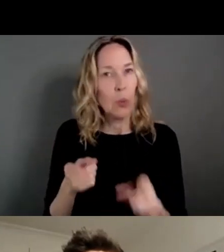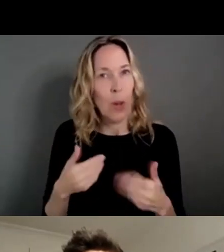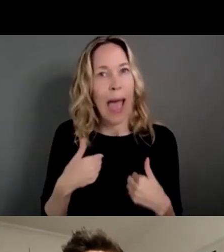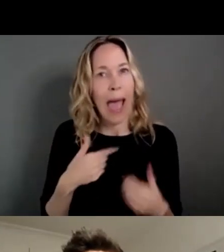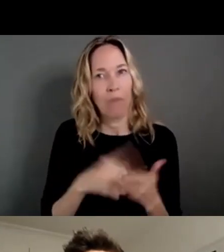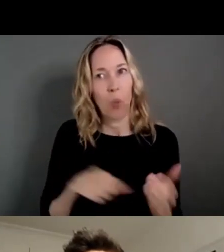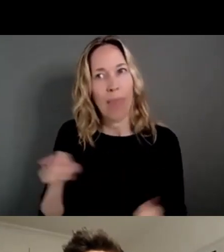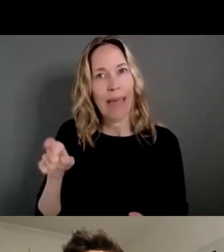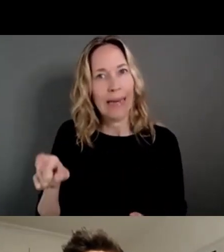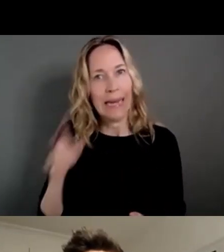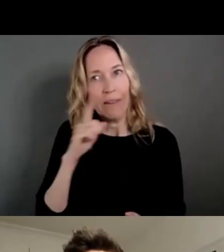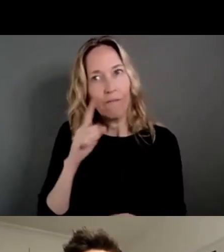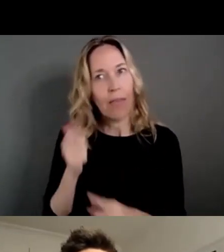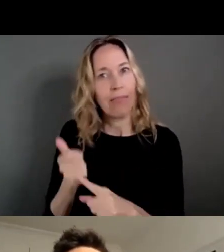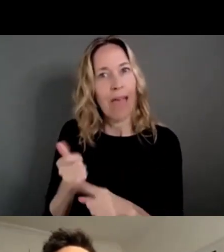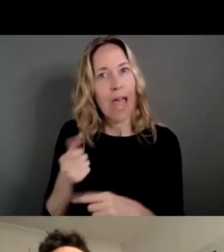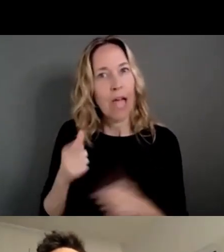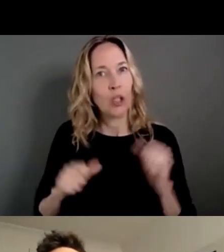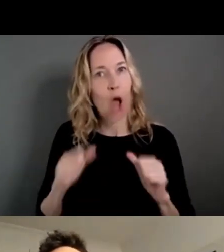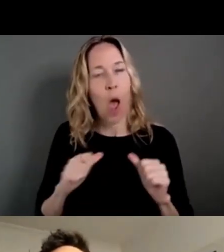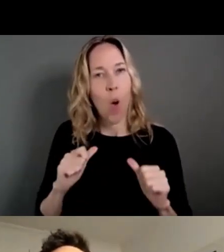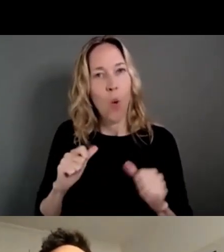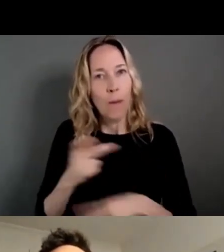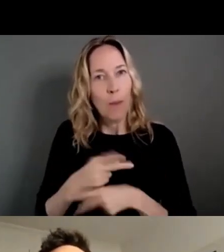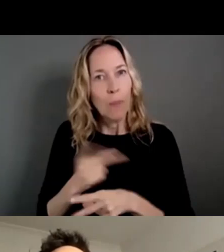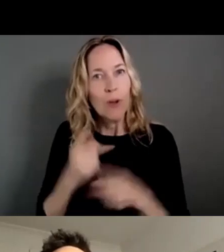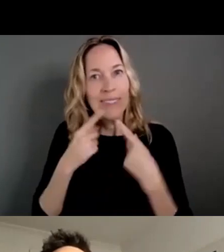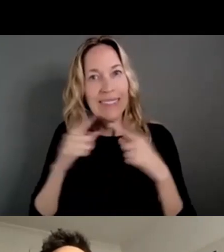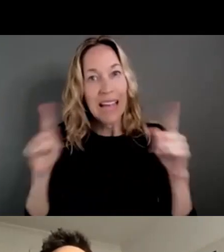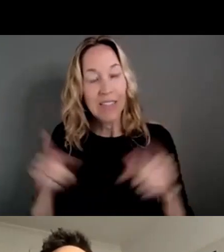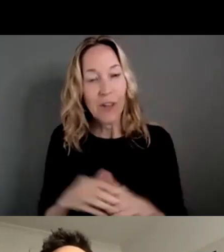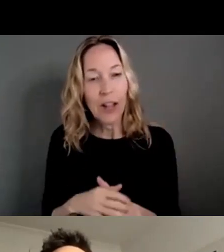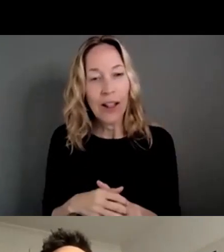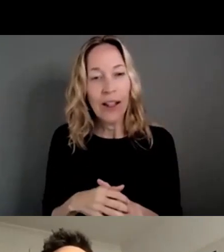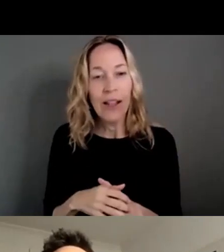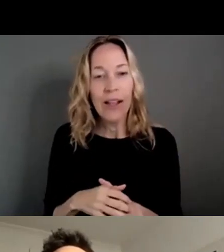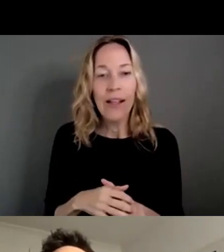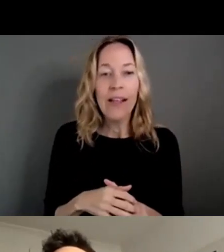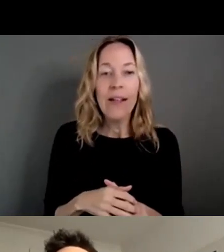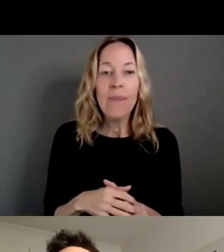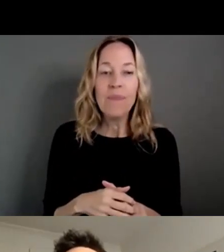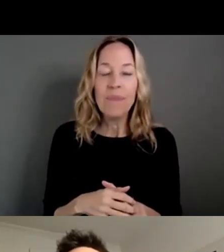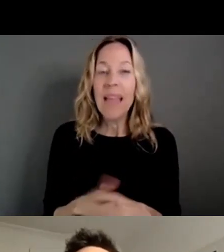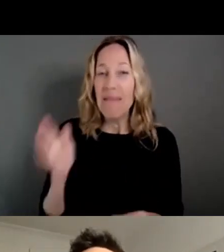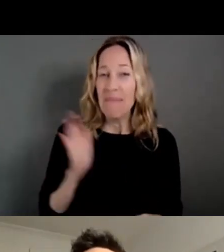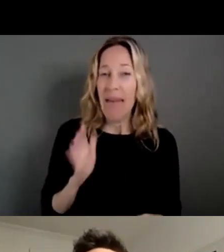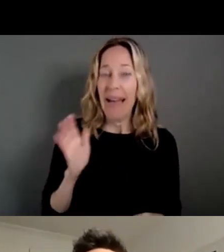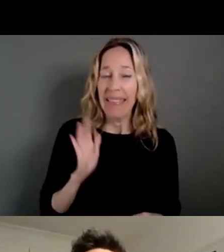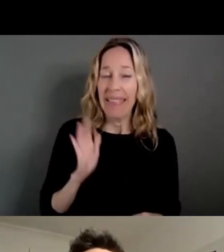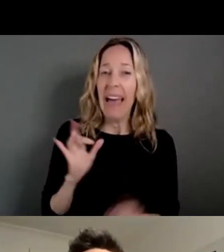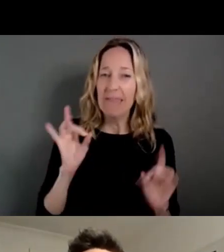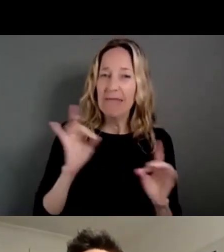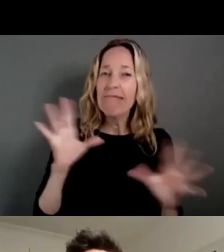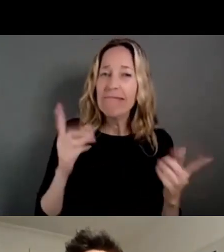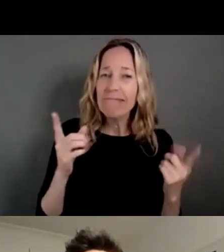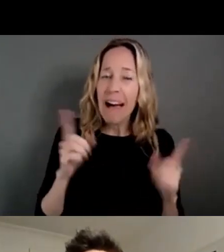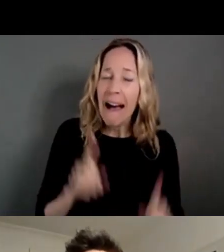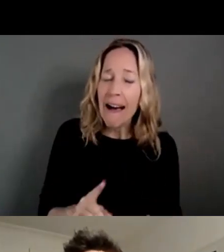I'm looking at that whole package, but I have been burned once by an